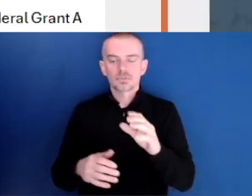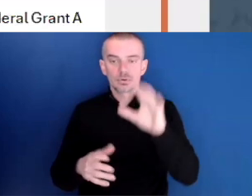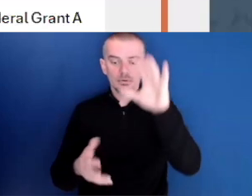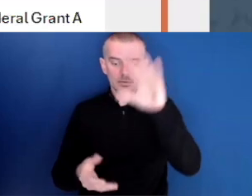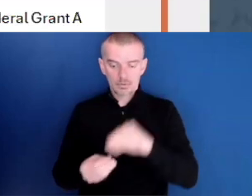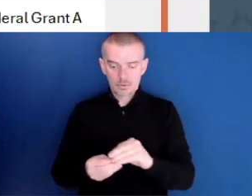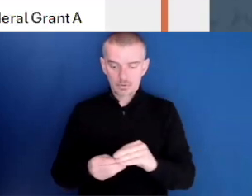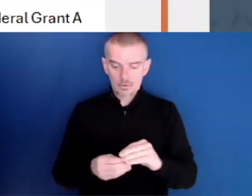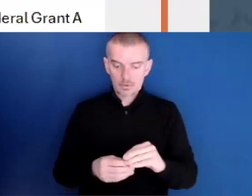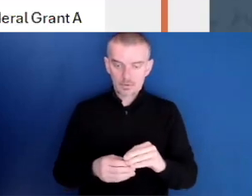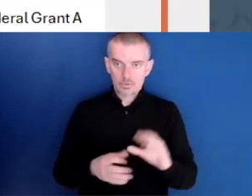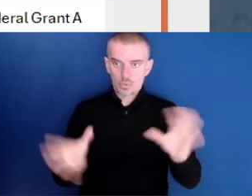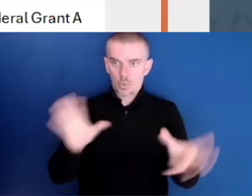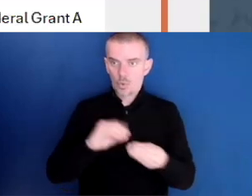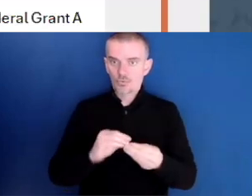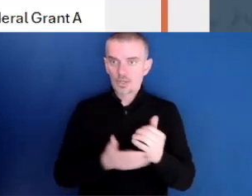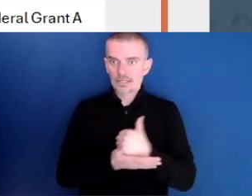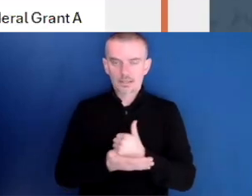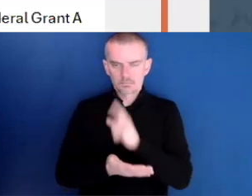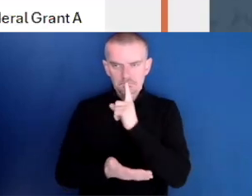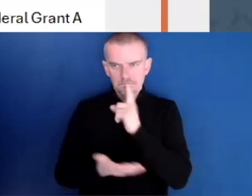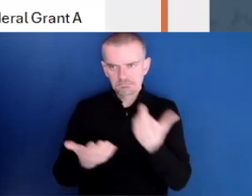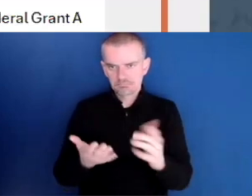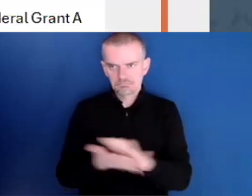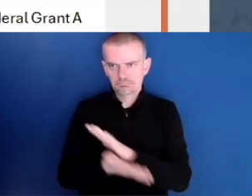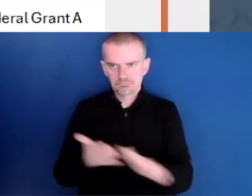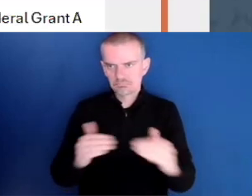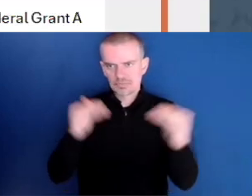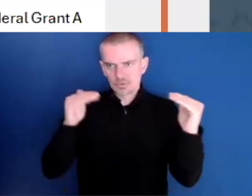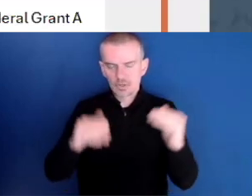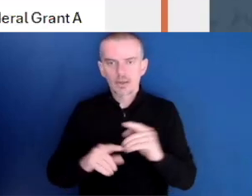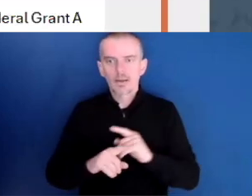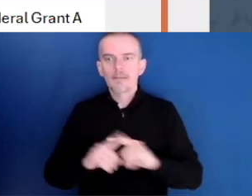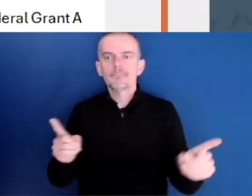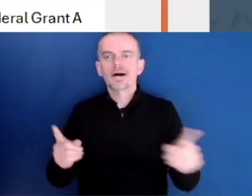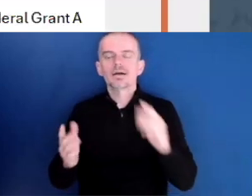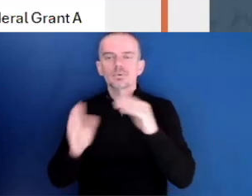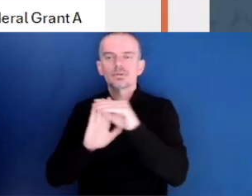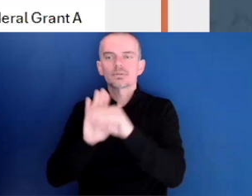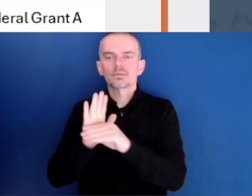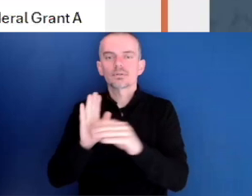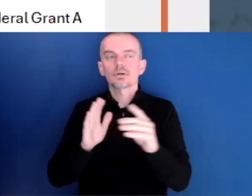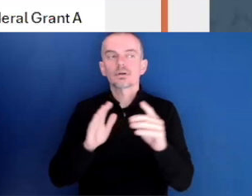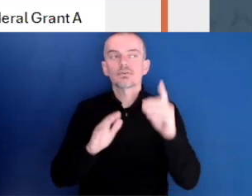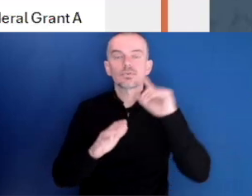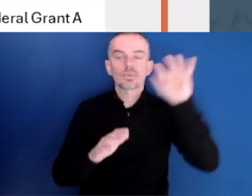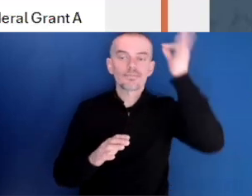you're coding it in your in your accounting software. It's going to show up under your federal grant